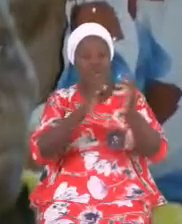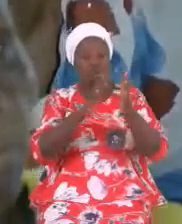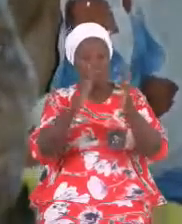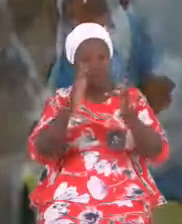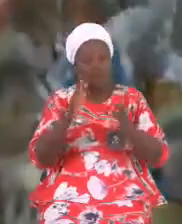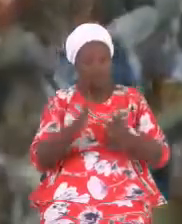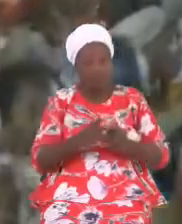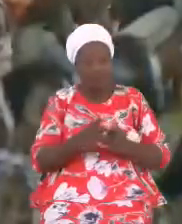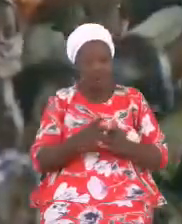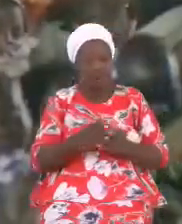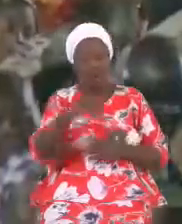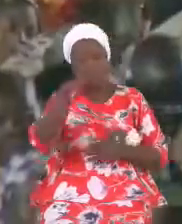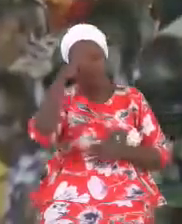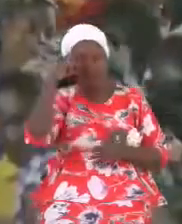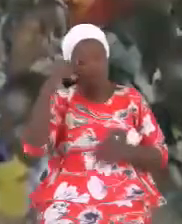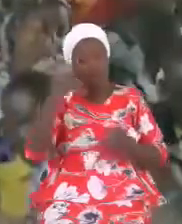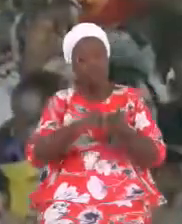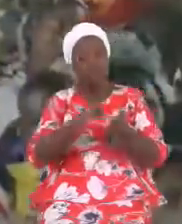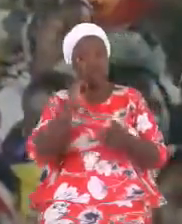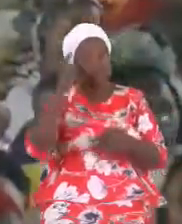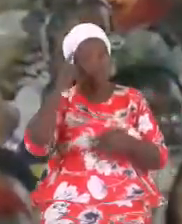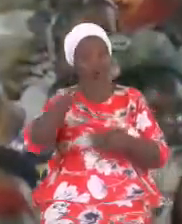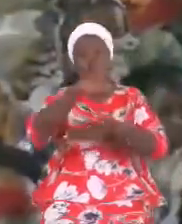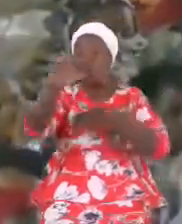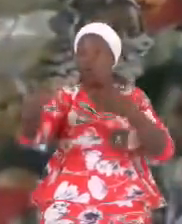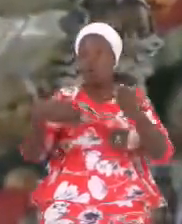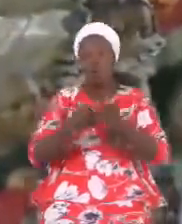coming here for Converse Rally.